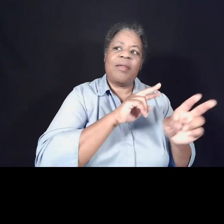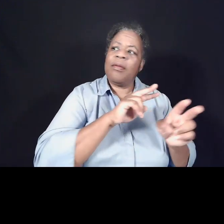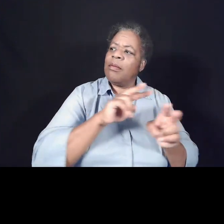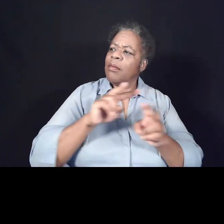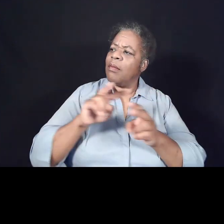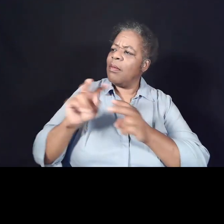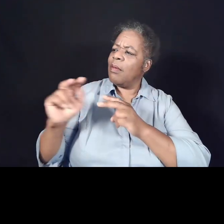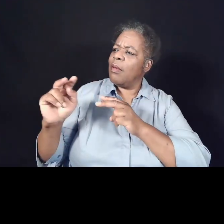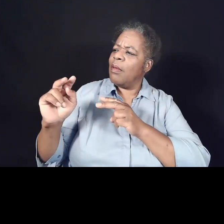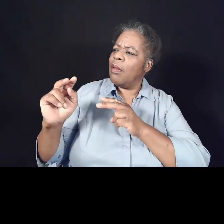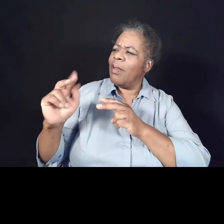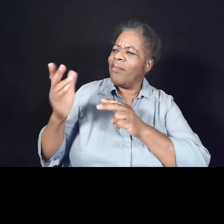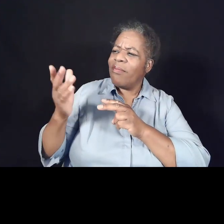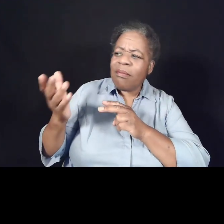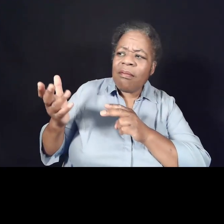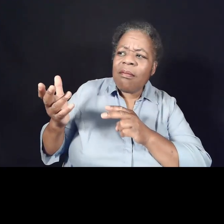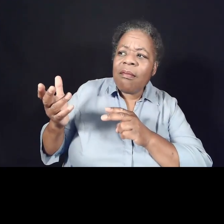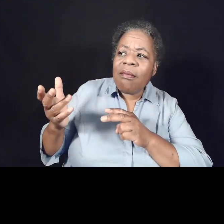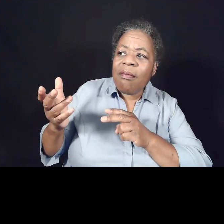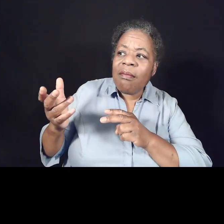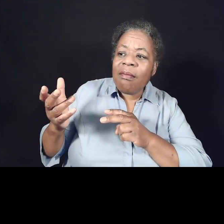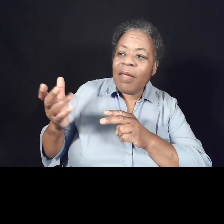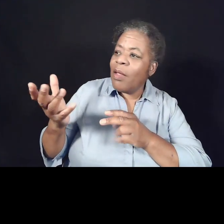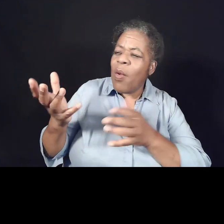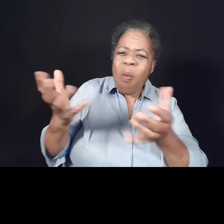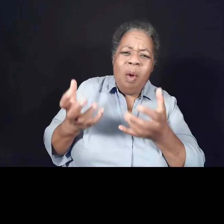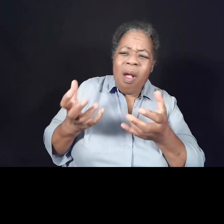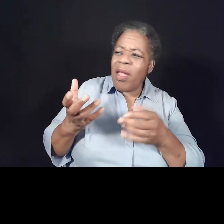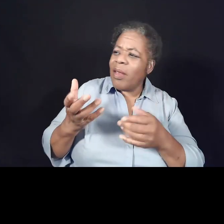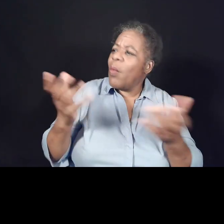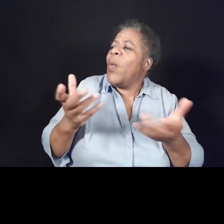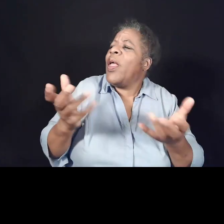and asked, "What do you want?"